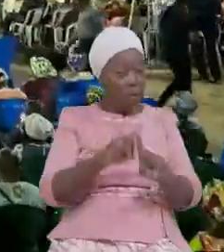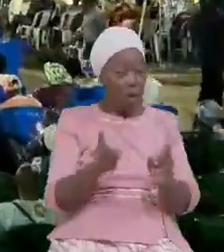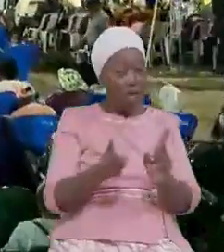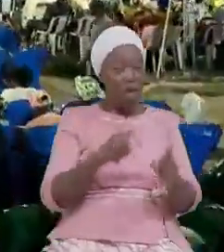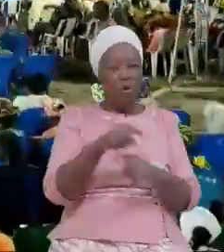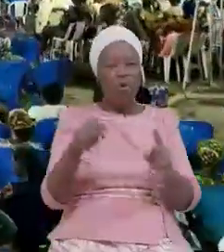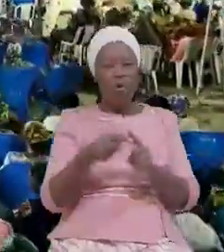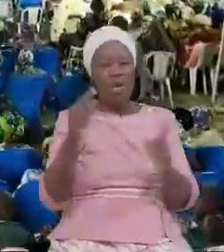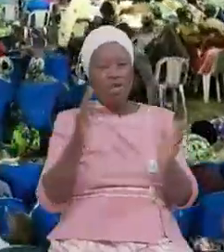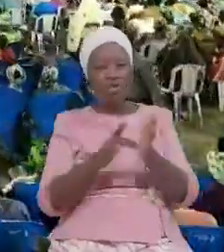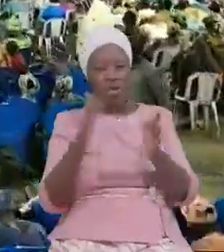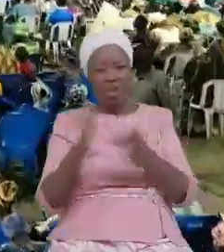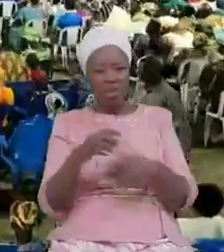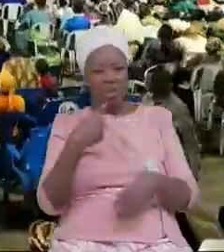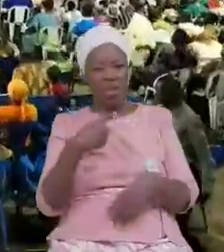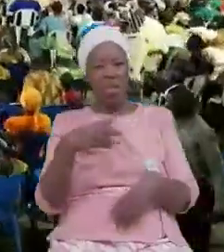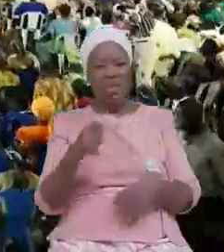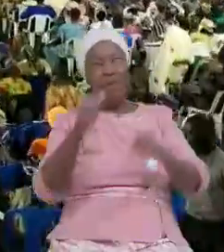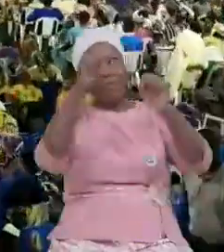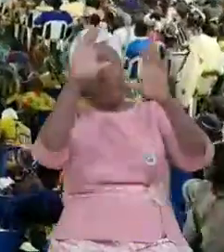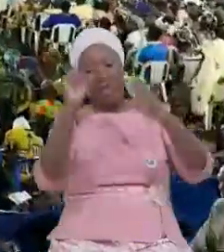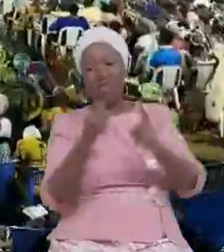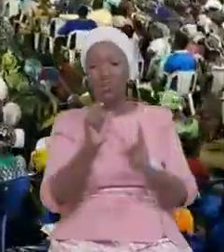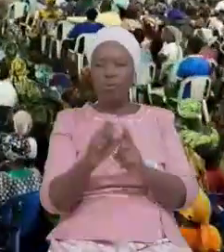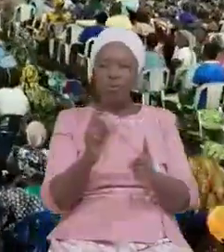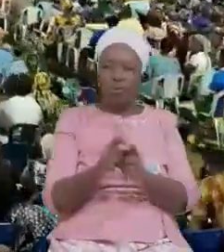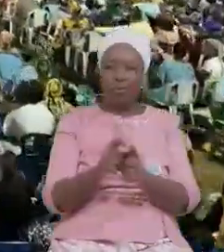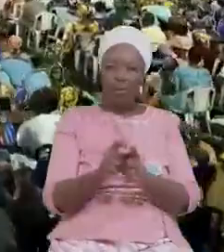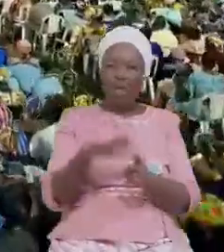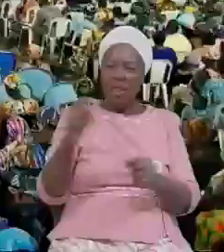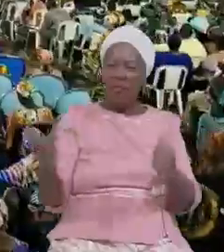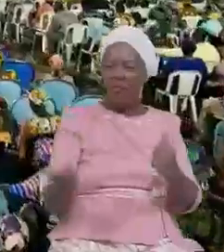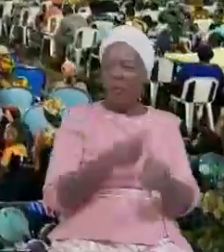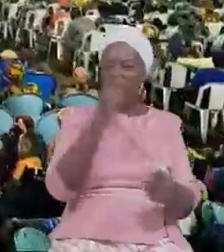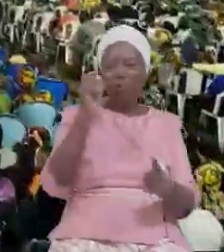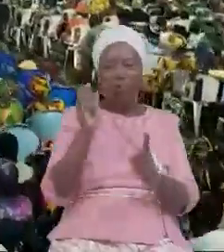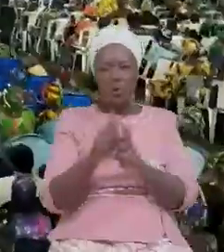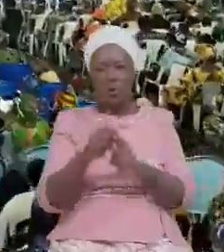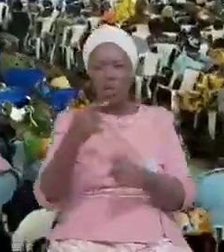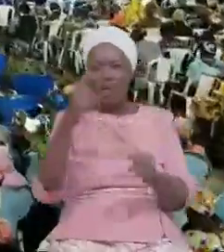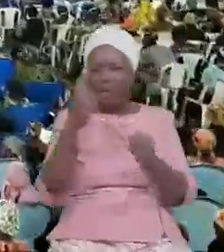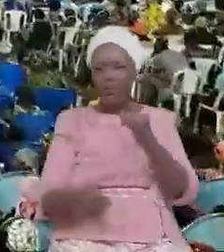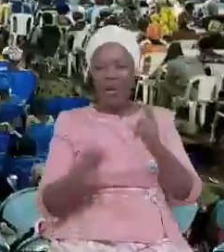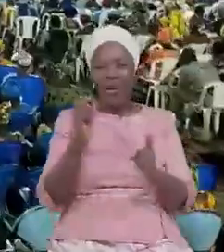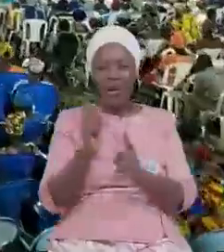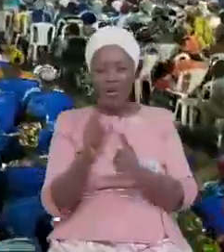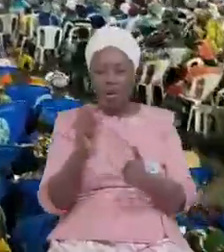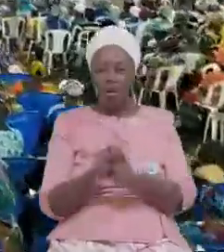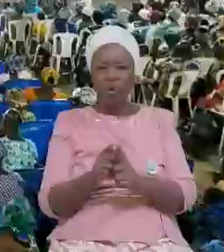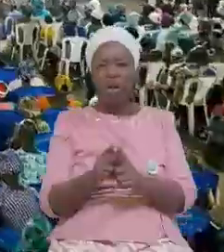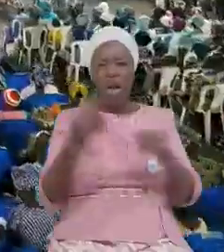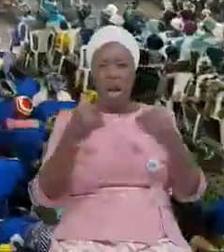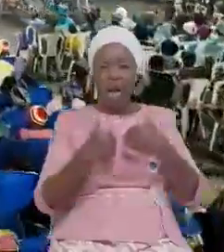Jesus said the Father's word, the foremost word, the final word, her